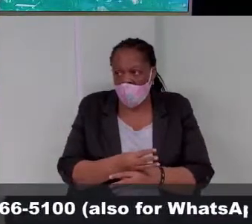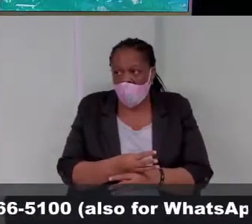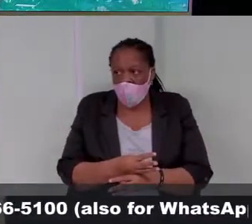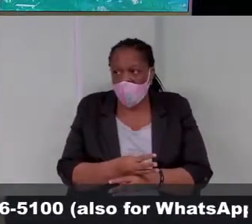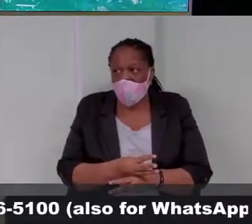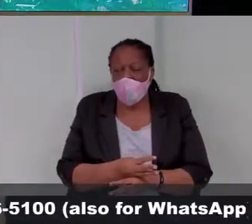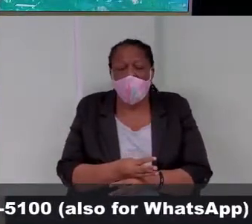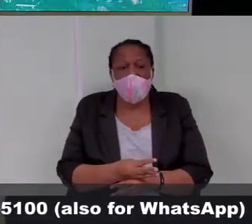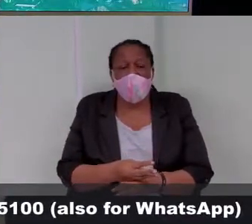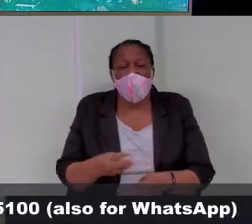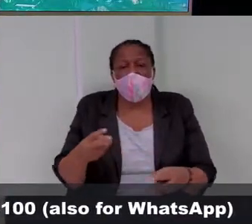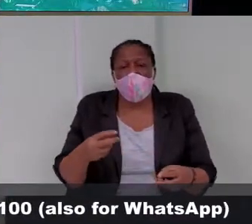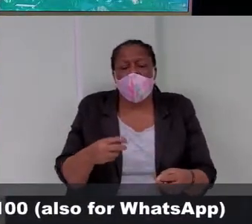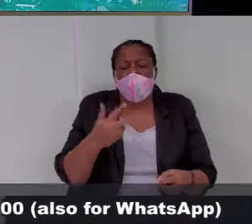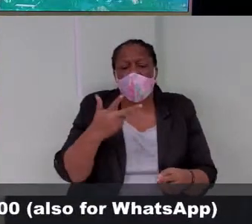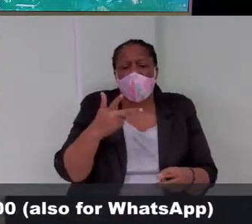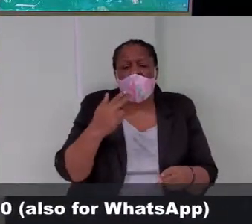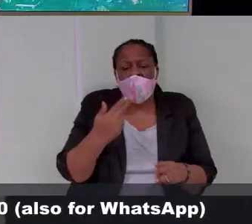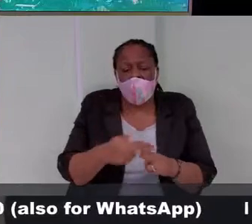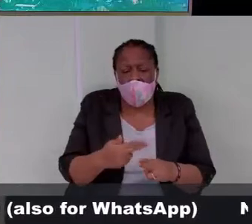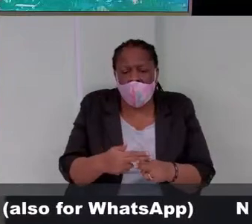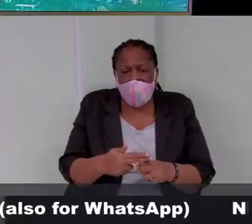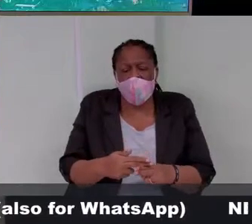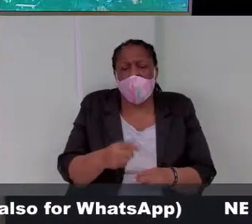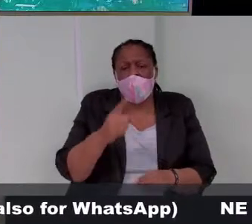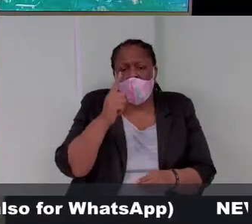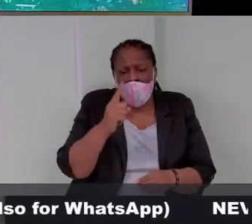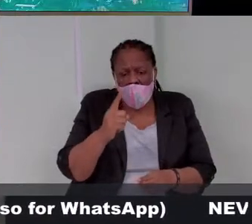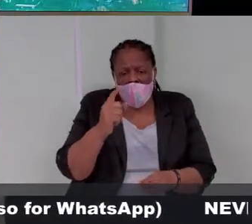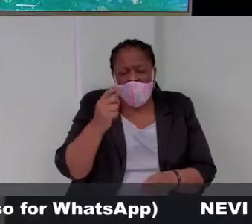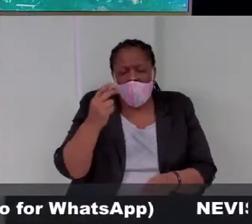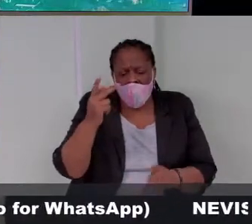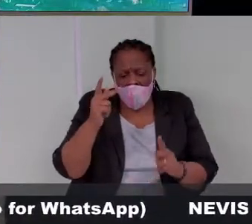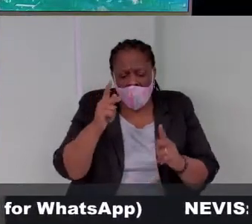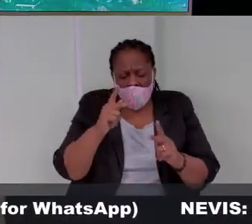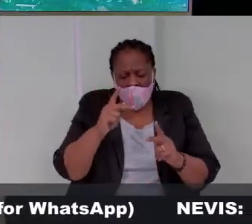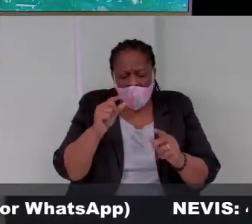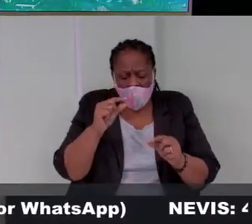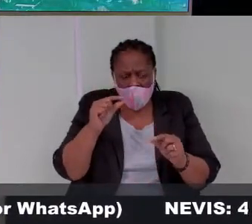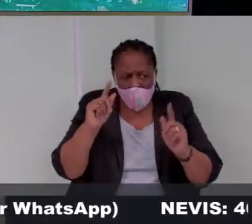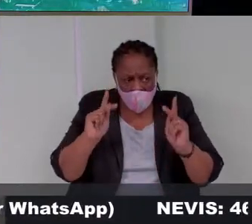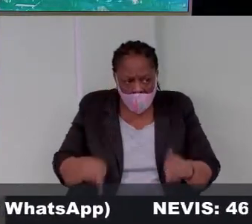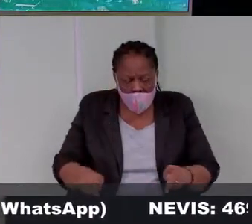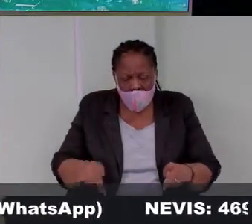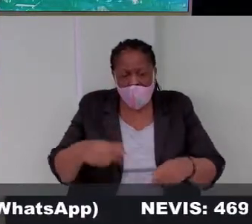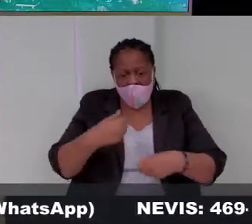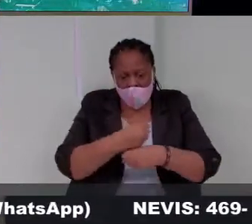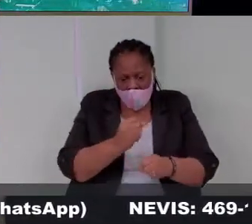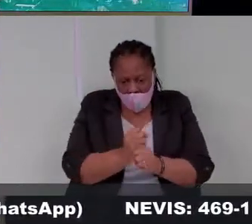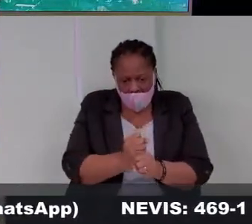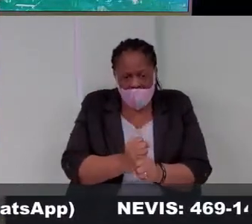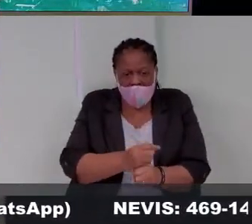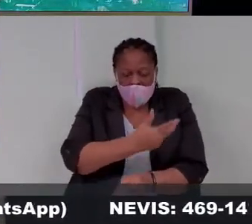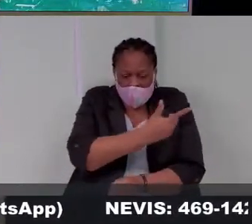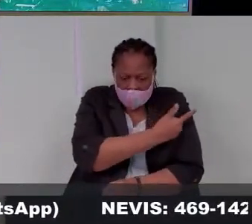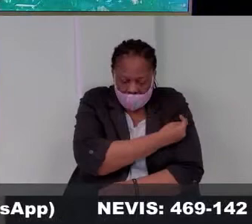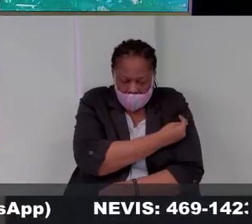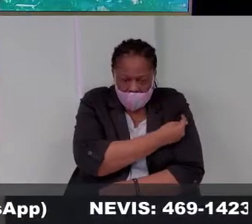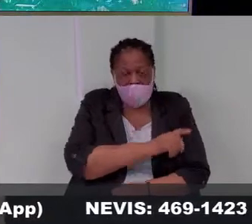diphtheria, pertussis vaccine, etc. And so they will be the ones who will be distributing the vaccine that would be pooled